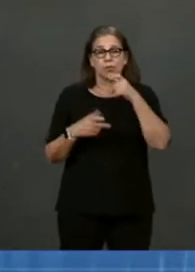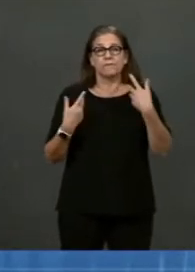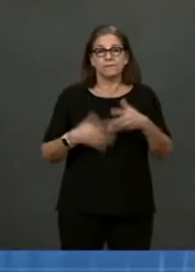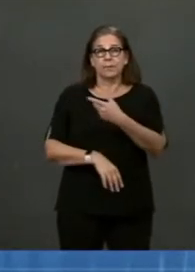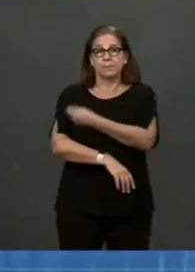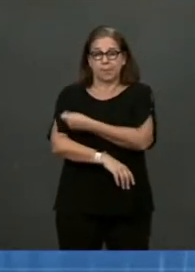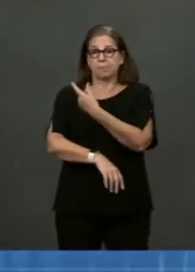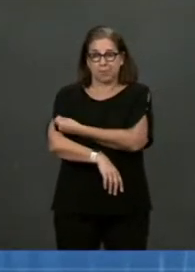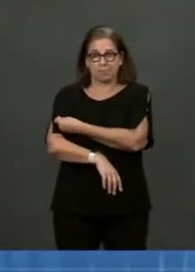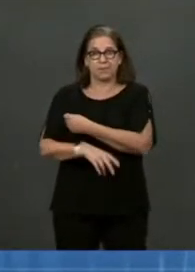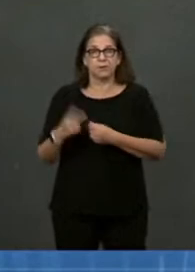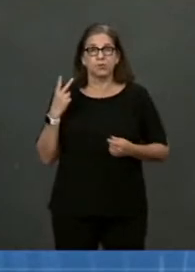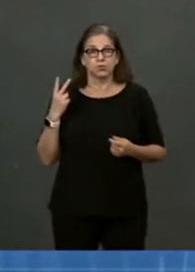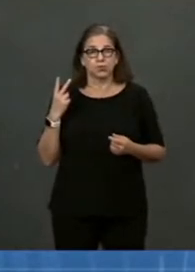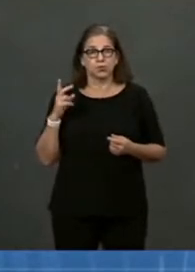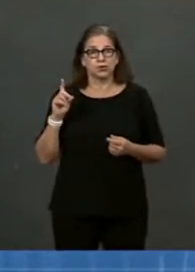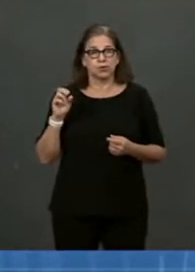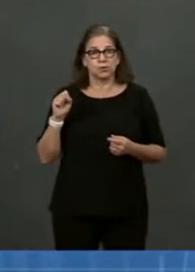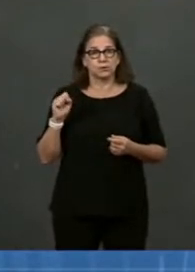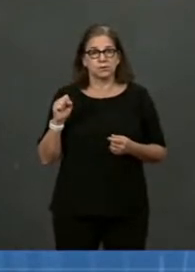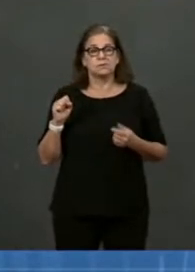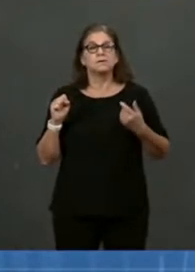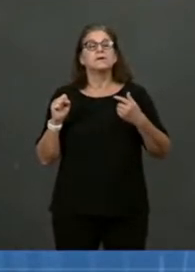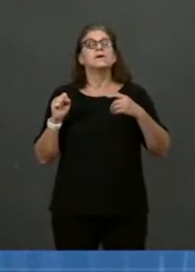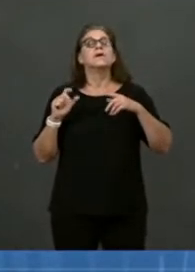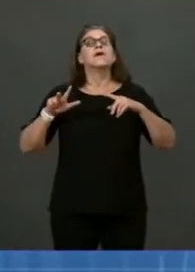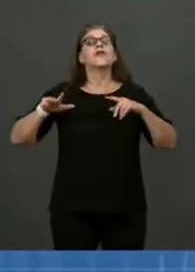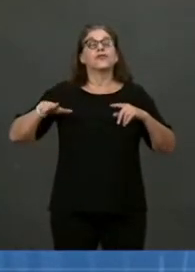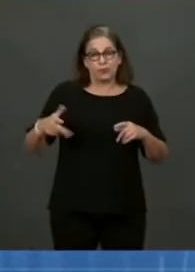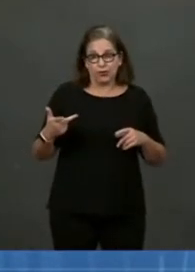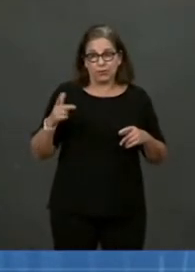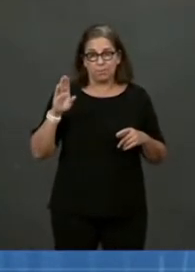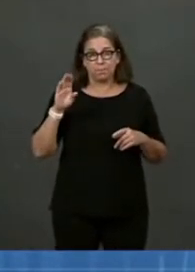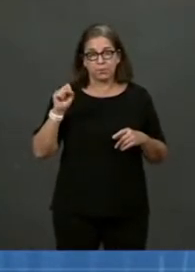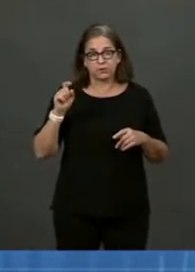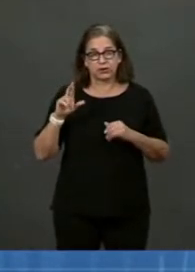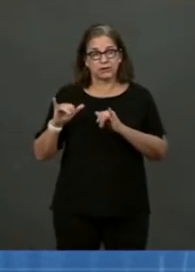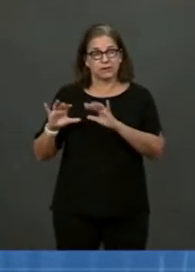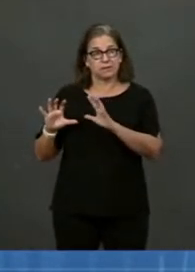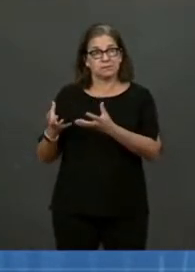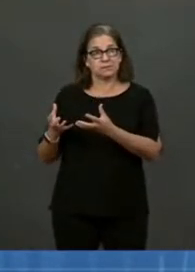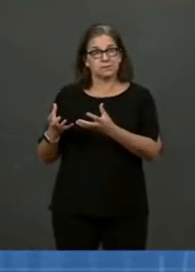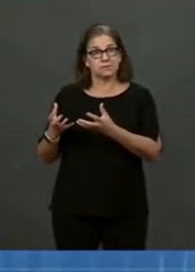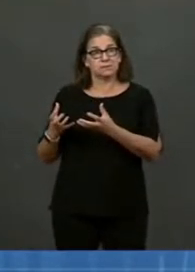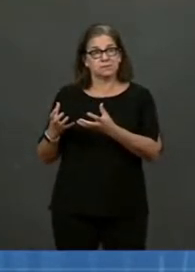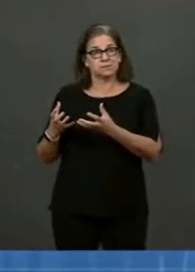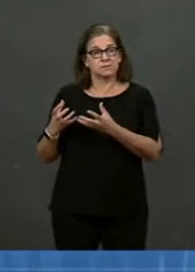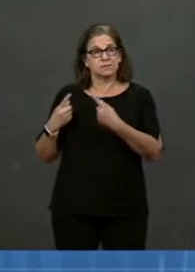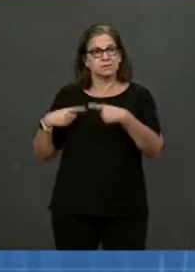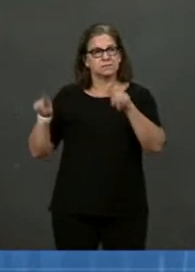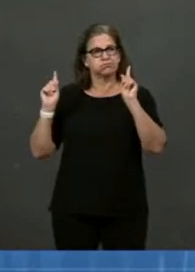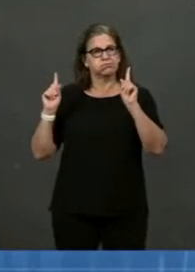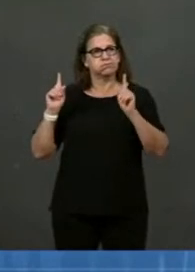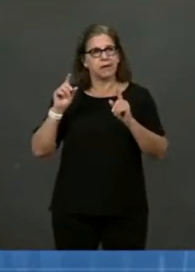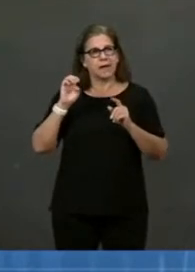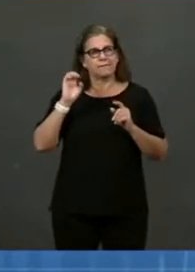30 microgram booster. They had a relative vaccine efficacy of close to